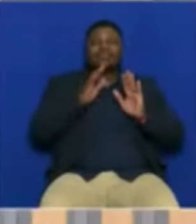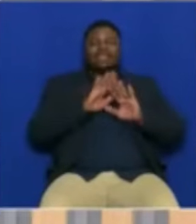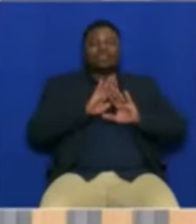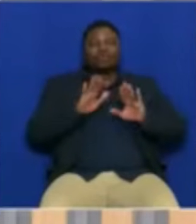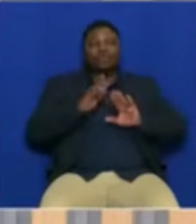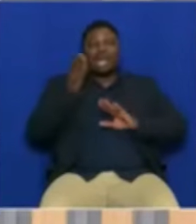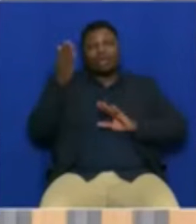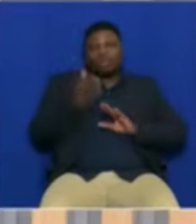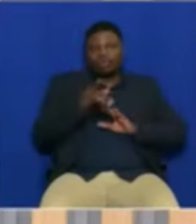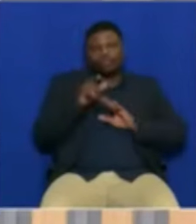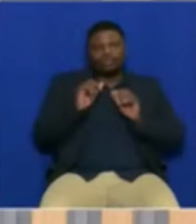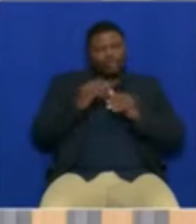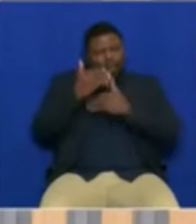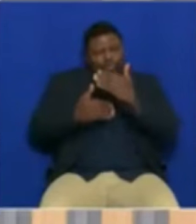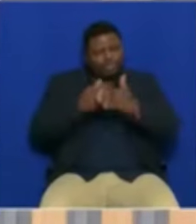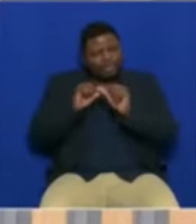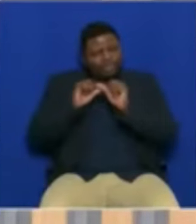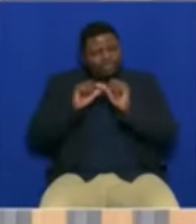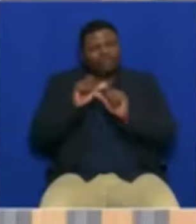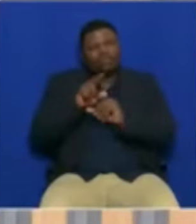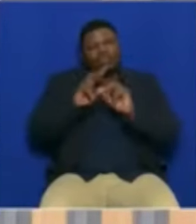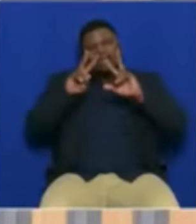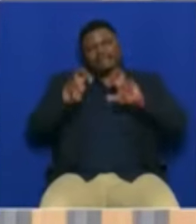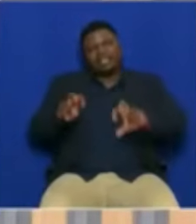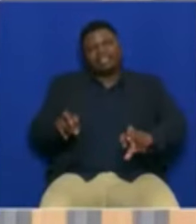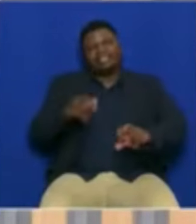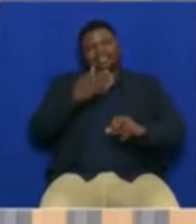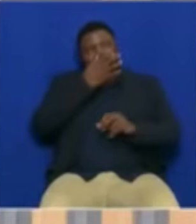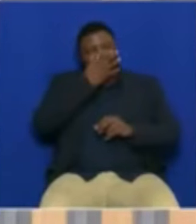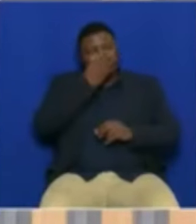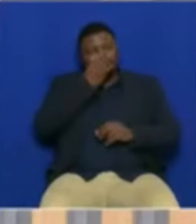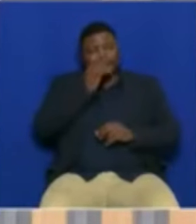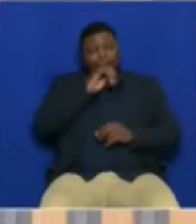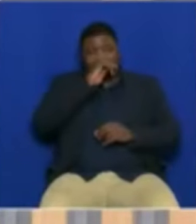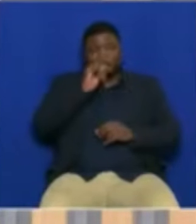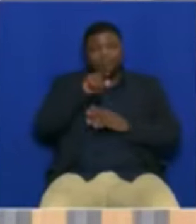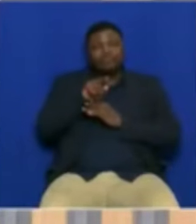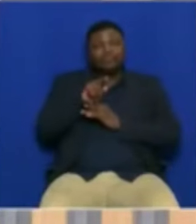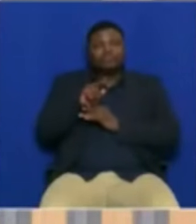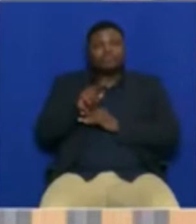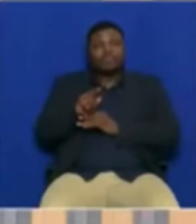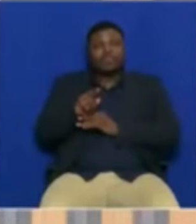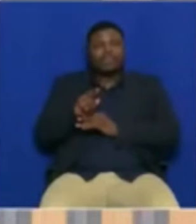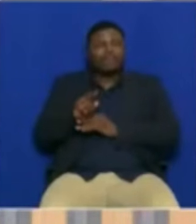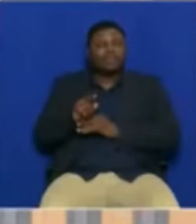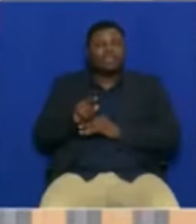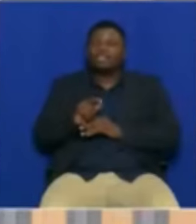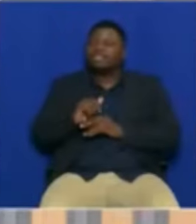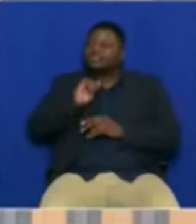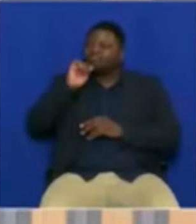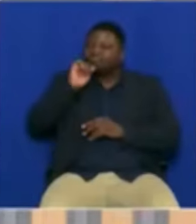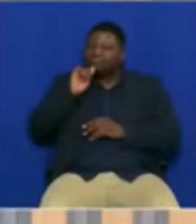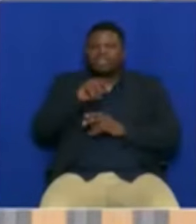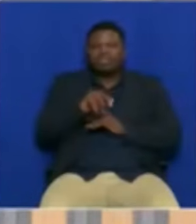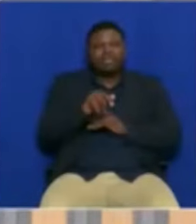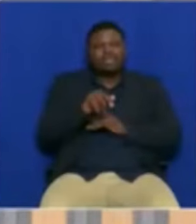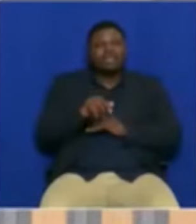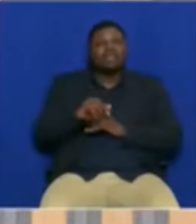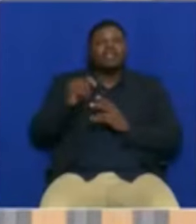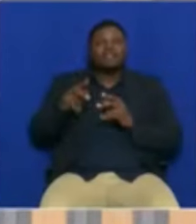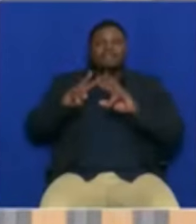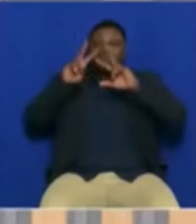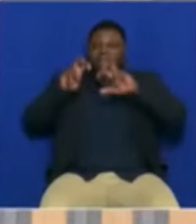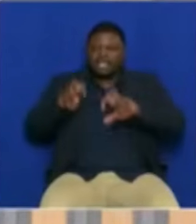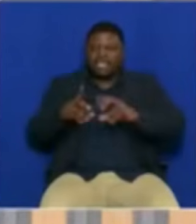I accept that there's no way that the investigating director can investigate everything herself. Yes, sir. So you are